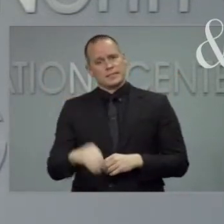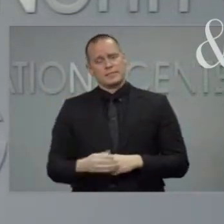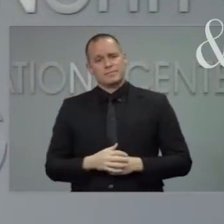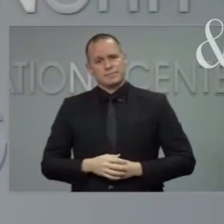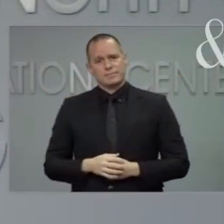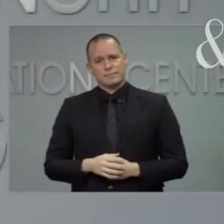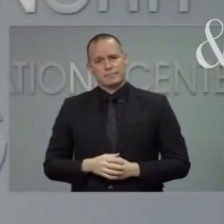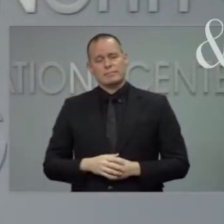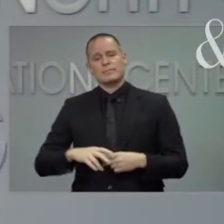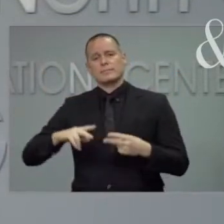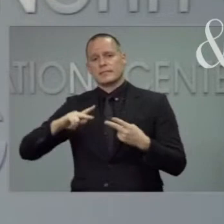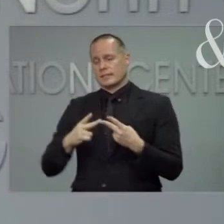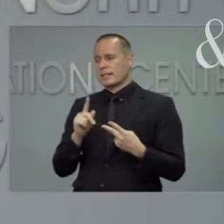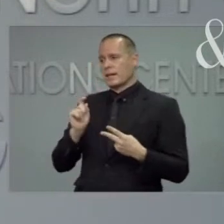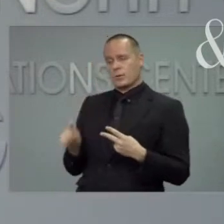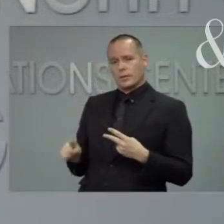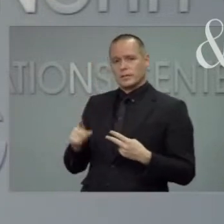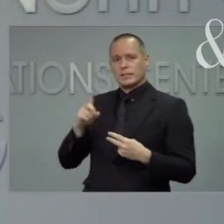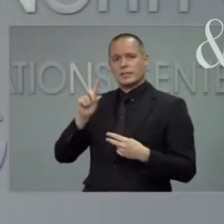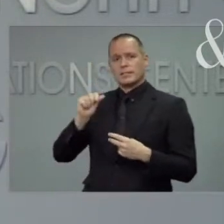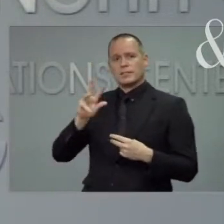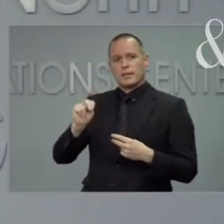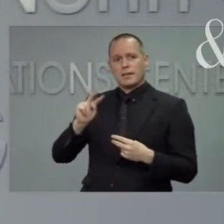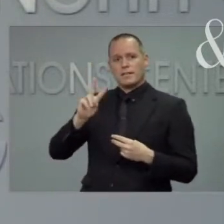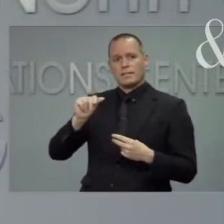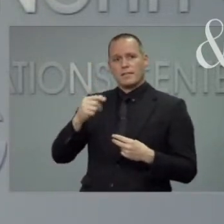We have a follow-up, Dawn Vaughn, News and Observer.